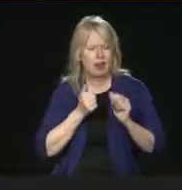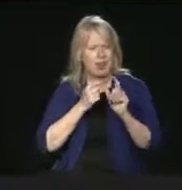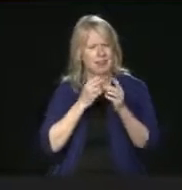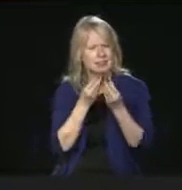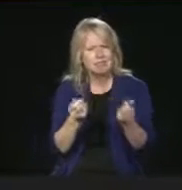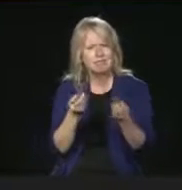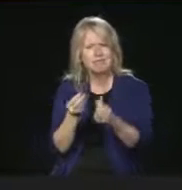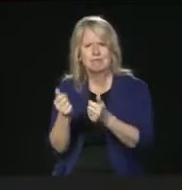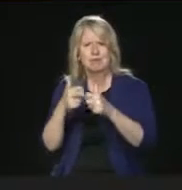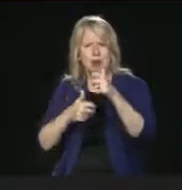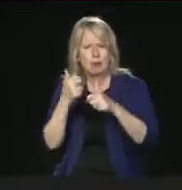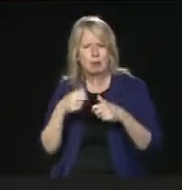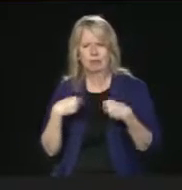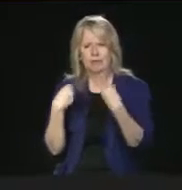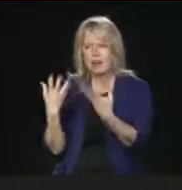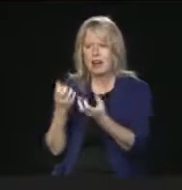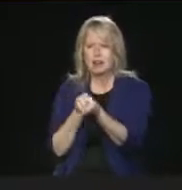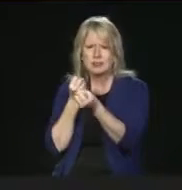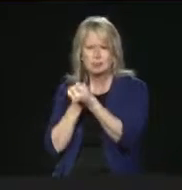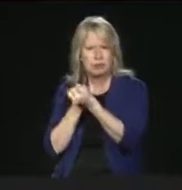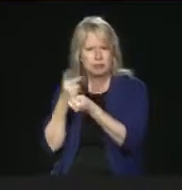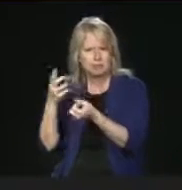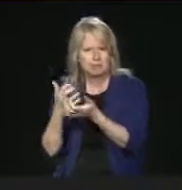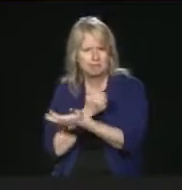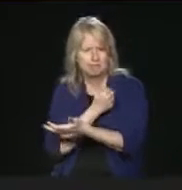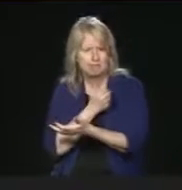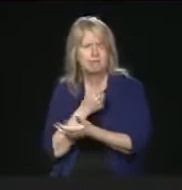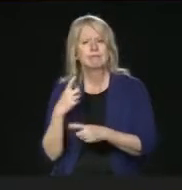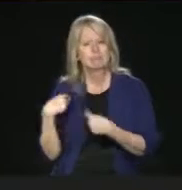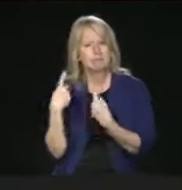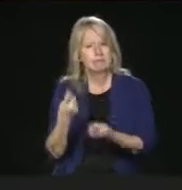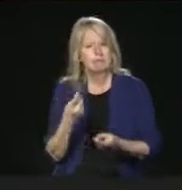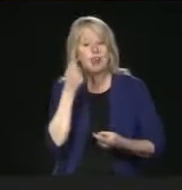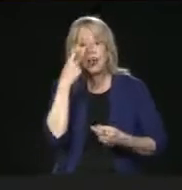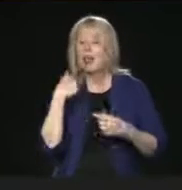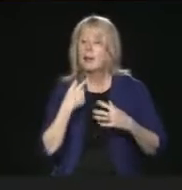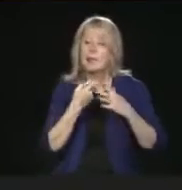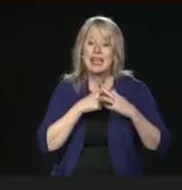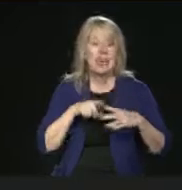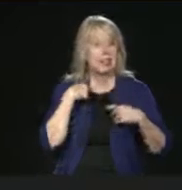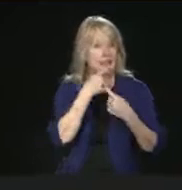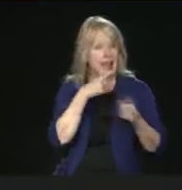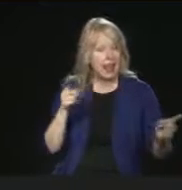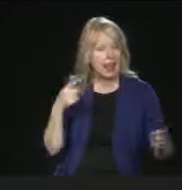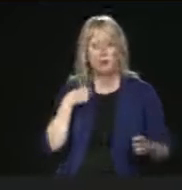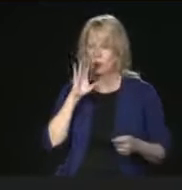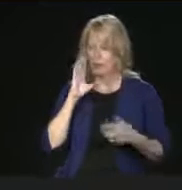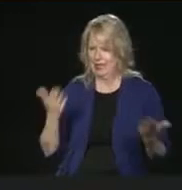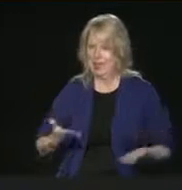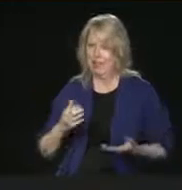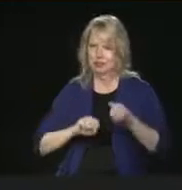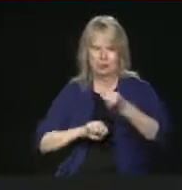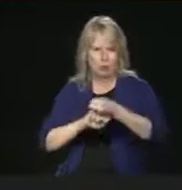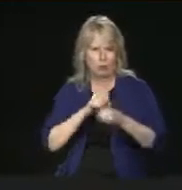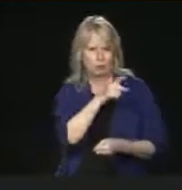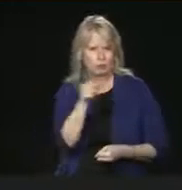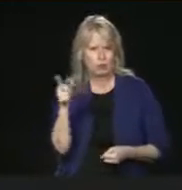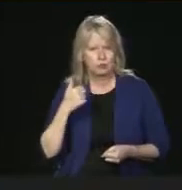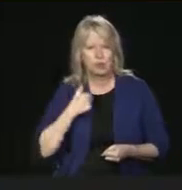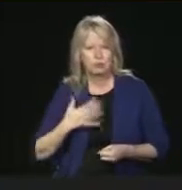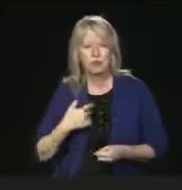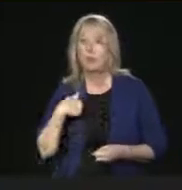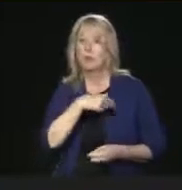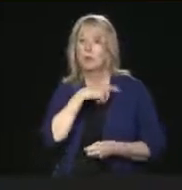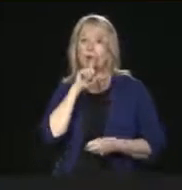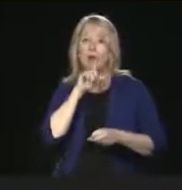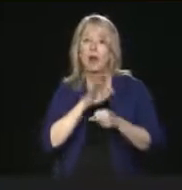assistance that you deserve. From the start, we have said that we would be there for you. We promised that our government would do